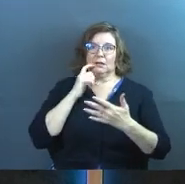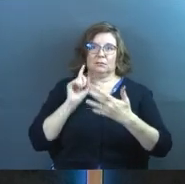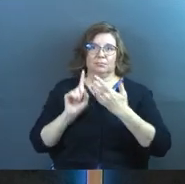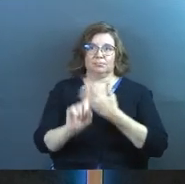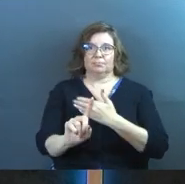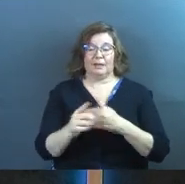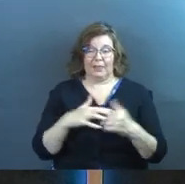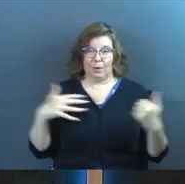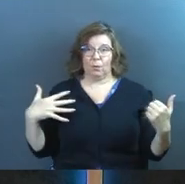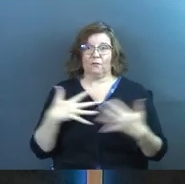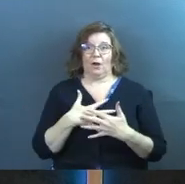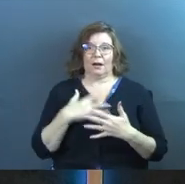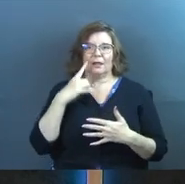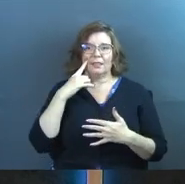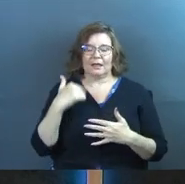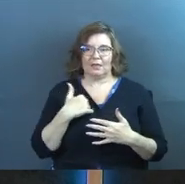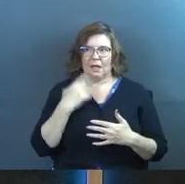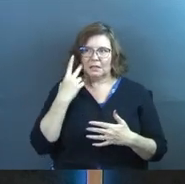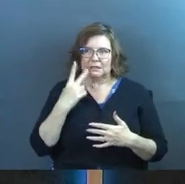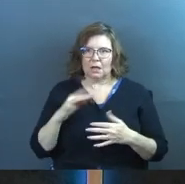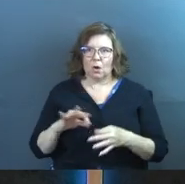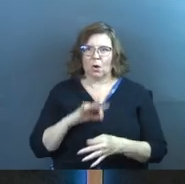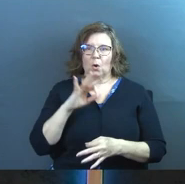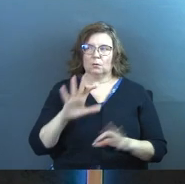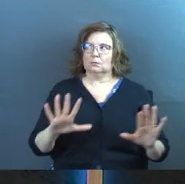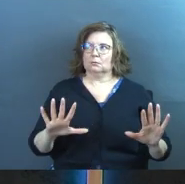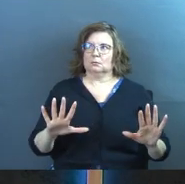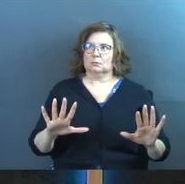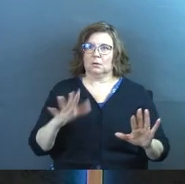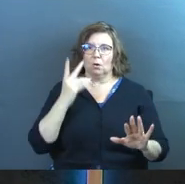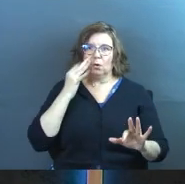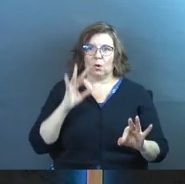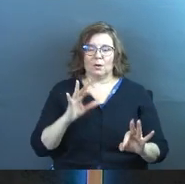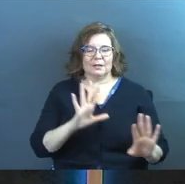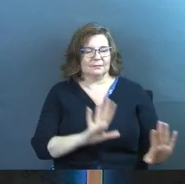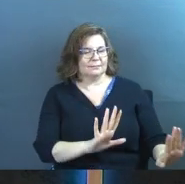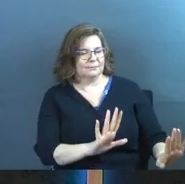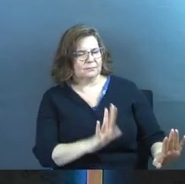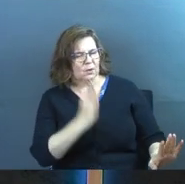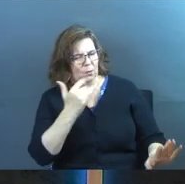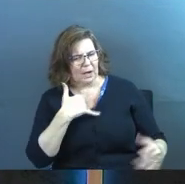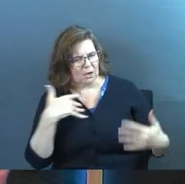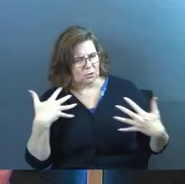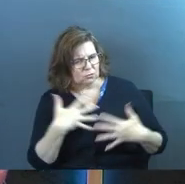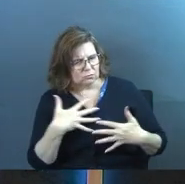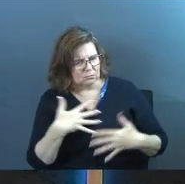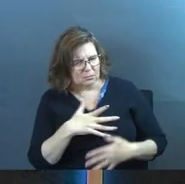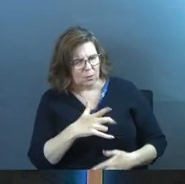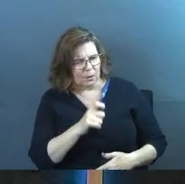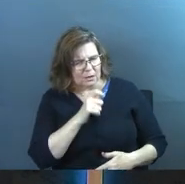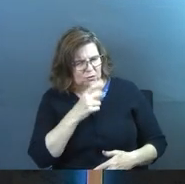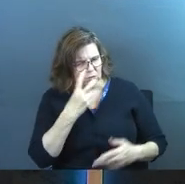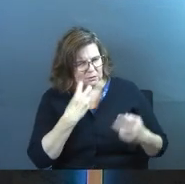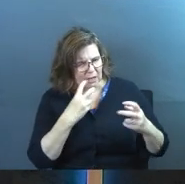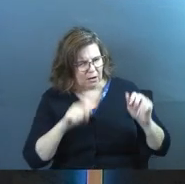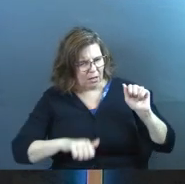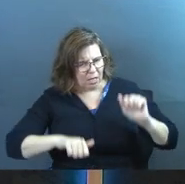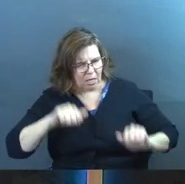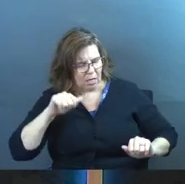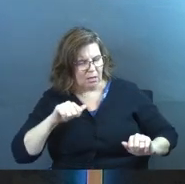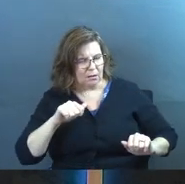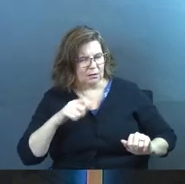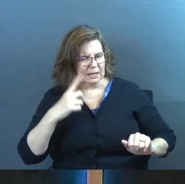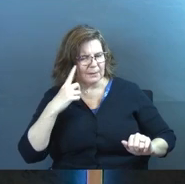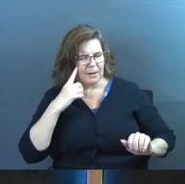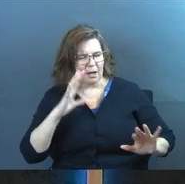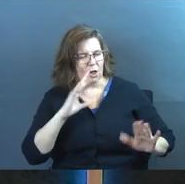wall, and they were frightened, thinking that they had seen a ghost. He said to them, why are you troubled, and why do doubts rise in your